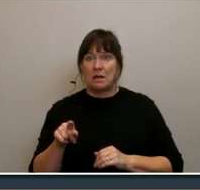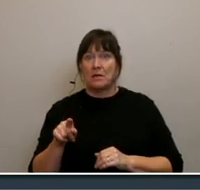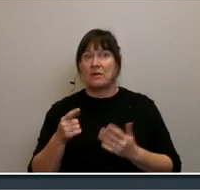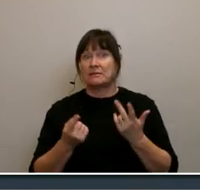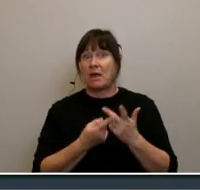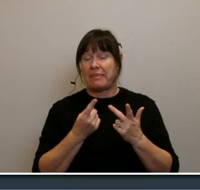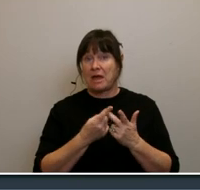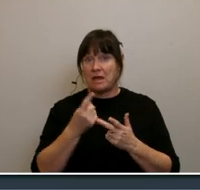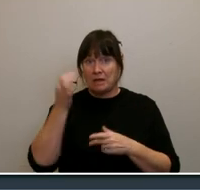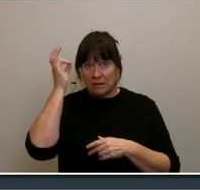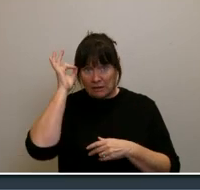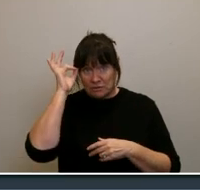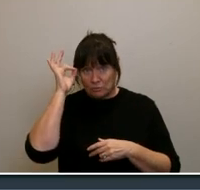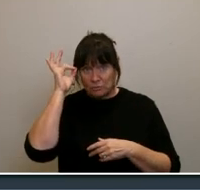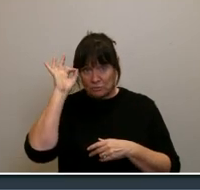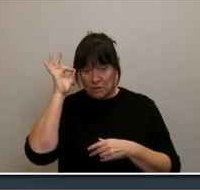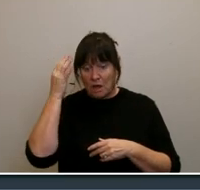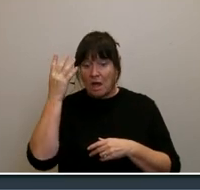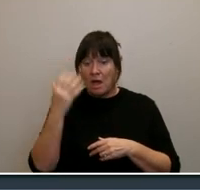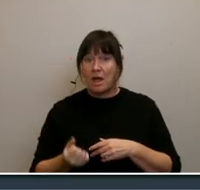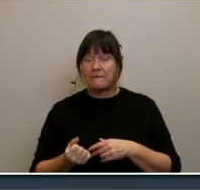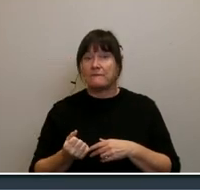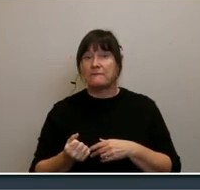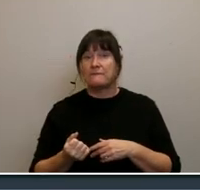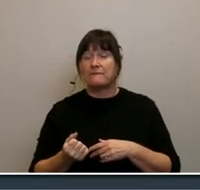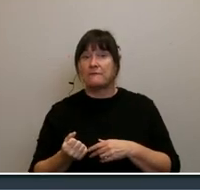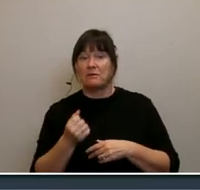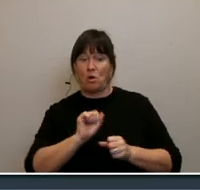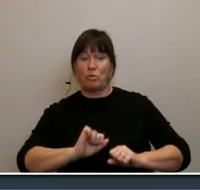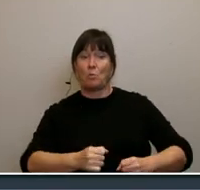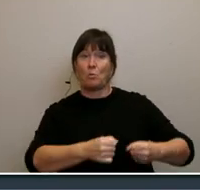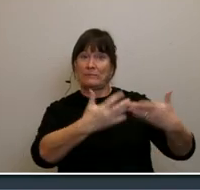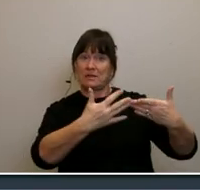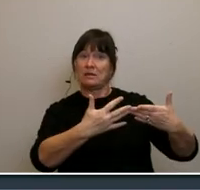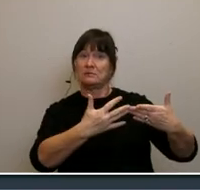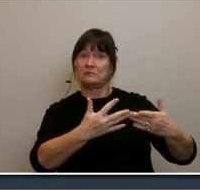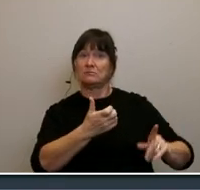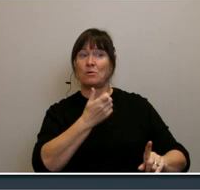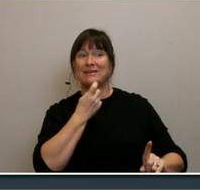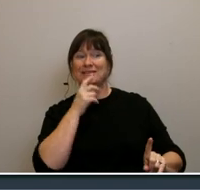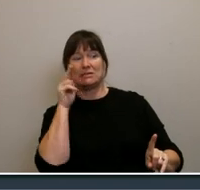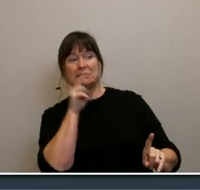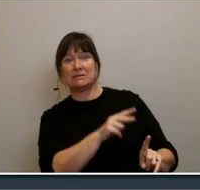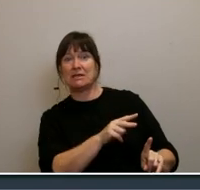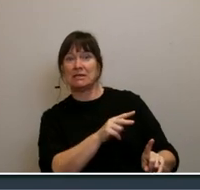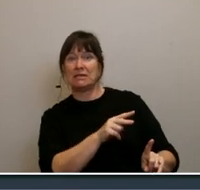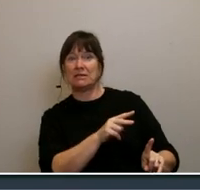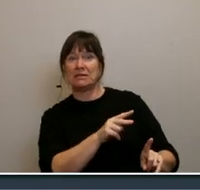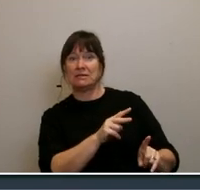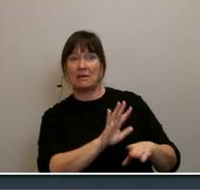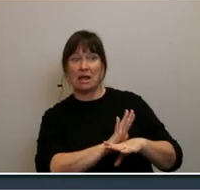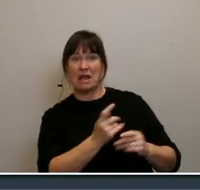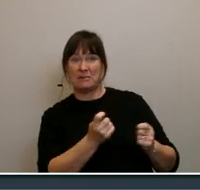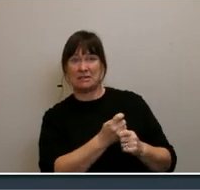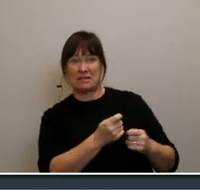There are a number of councils who have made climate change more visible on their websites, including Canterbury. And I